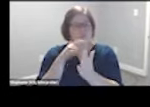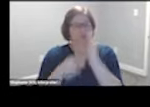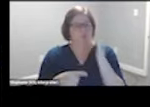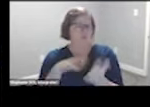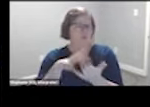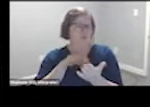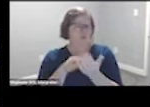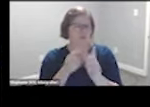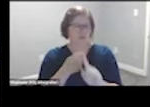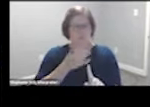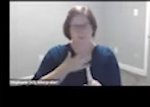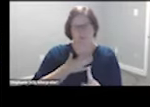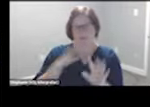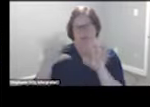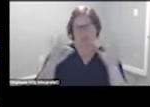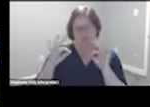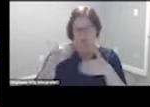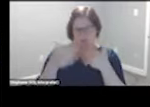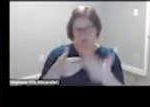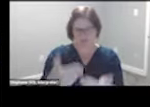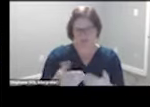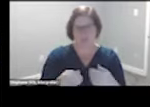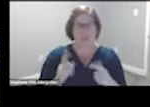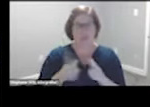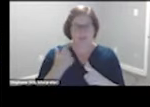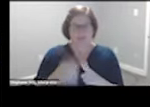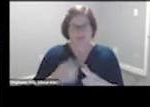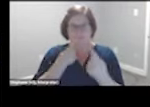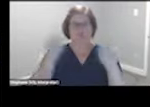process. And thanks to be the final two in the